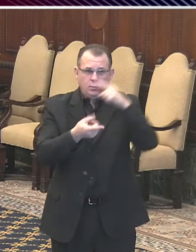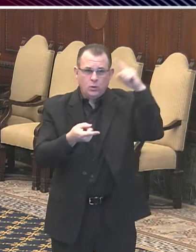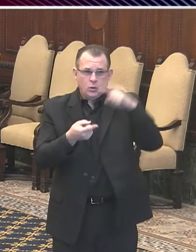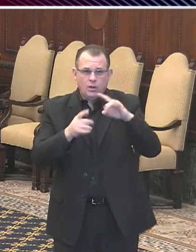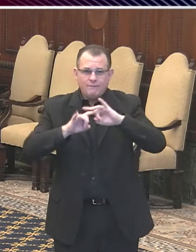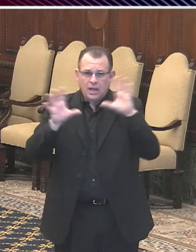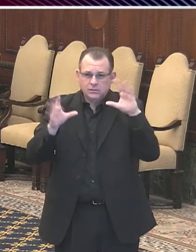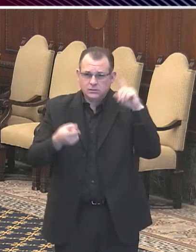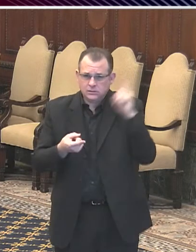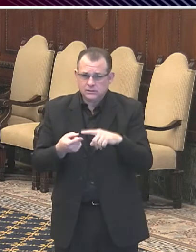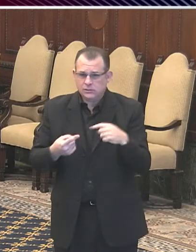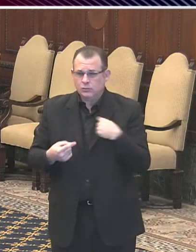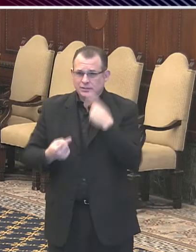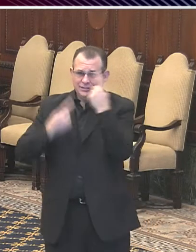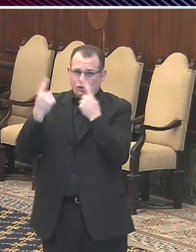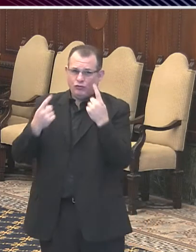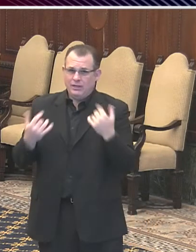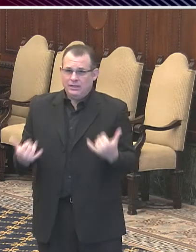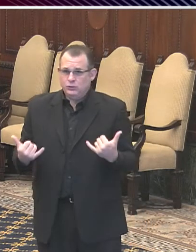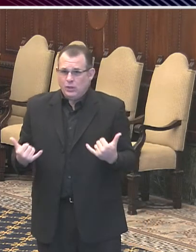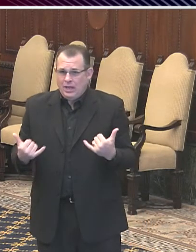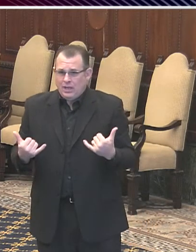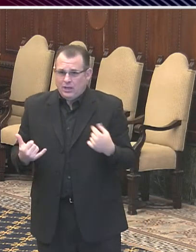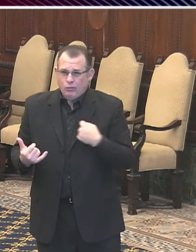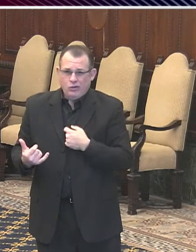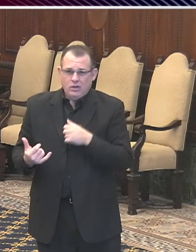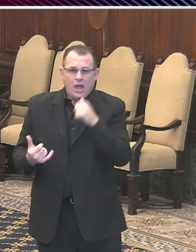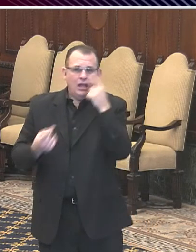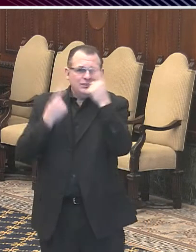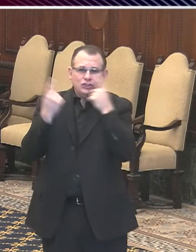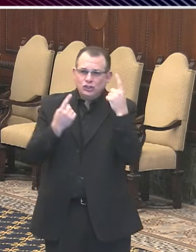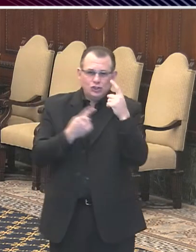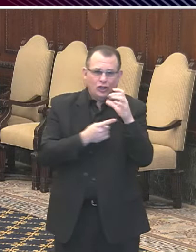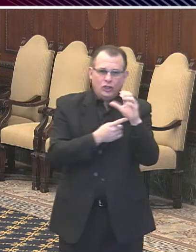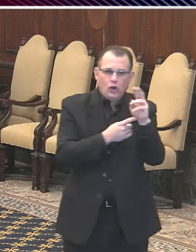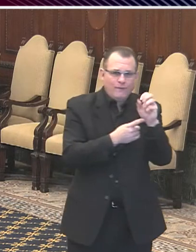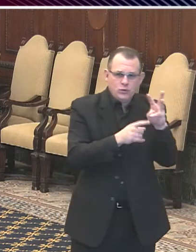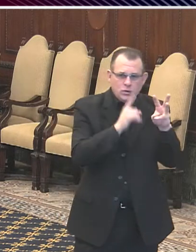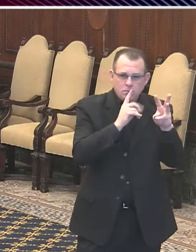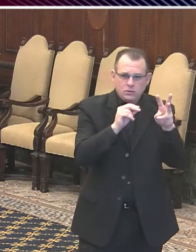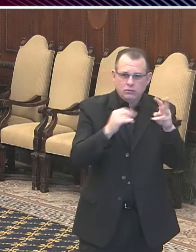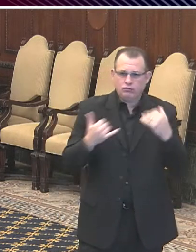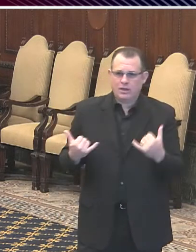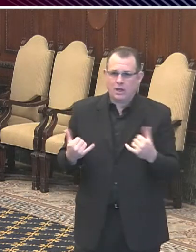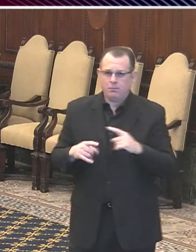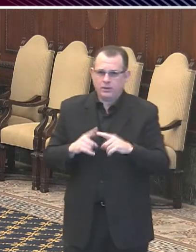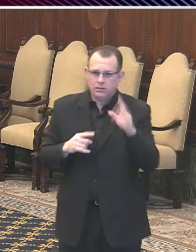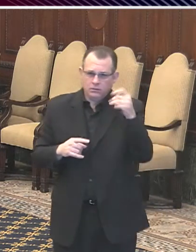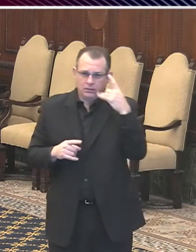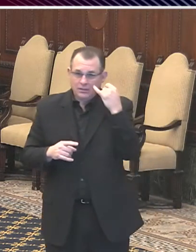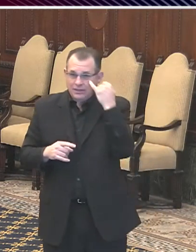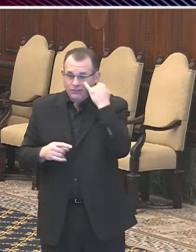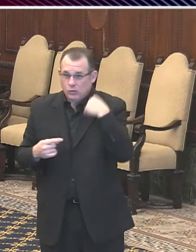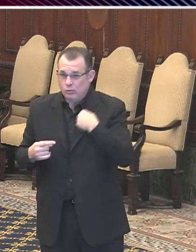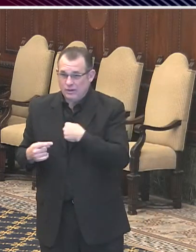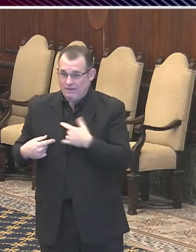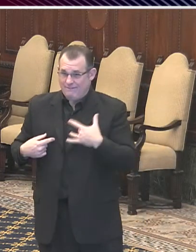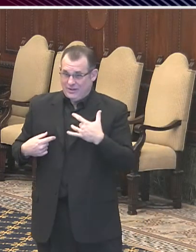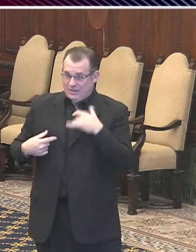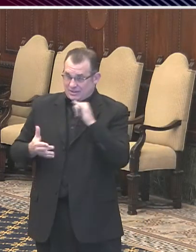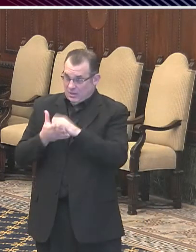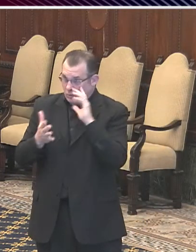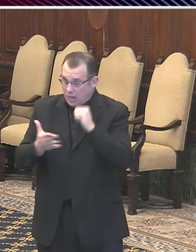table. At this point, we're not considering a curfew in the immediate sense, but certainly if we feel like it would be